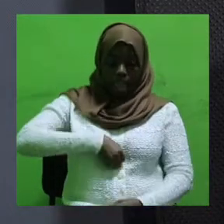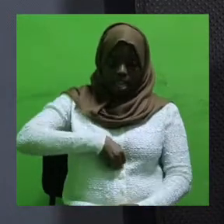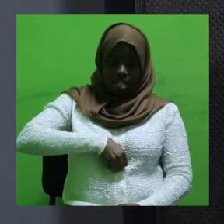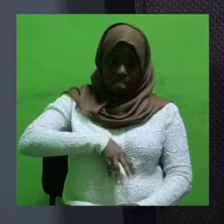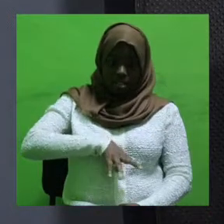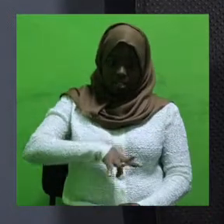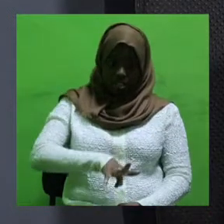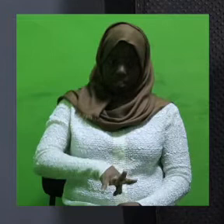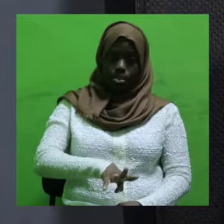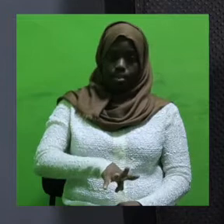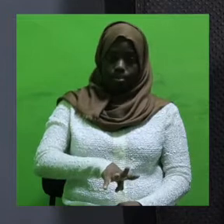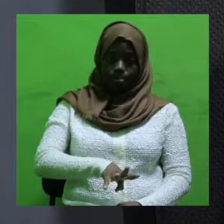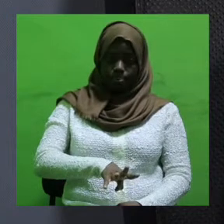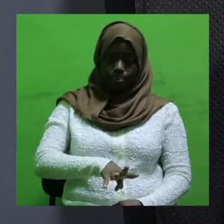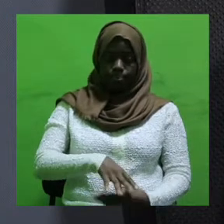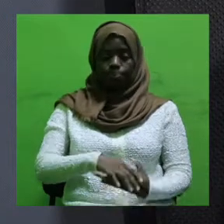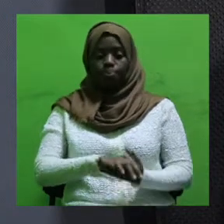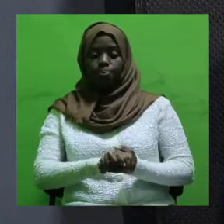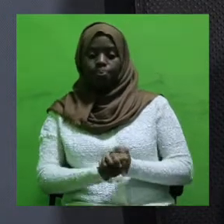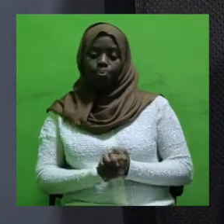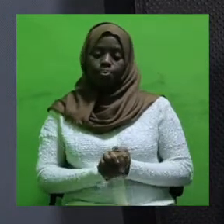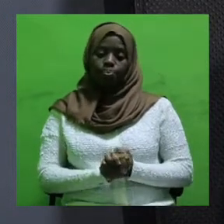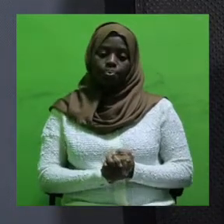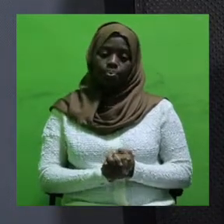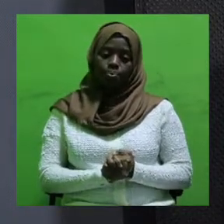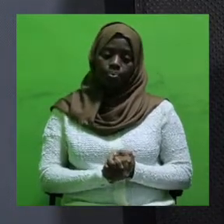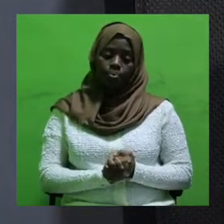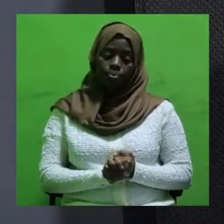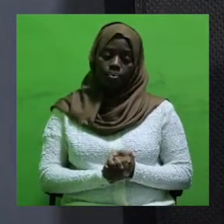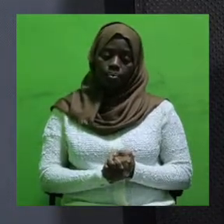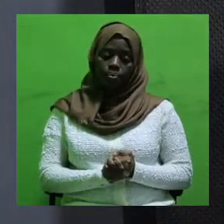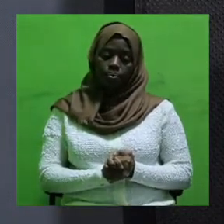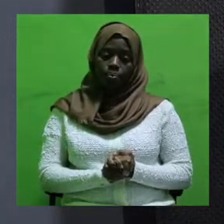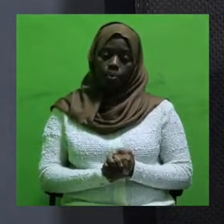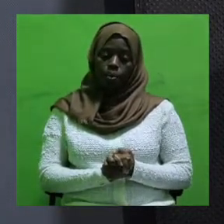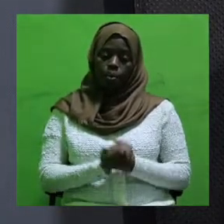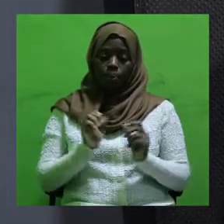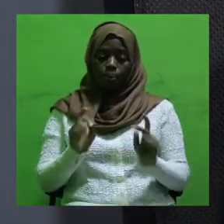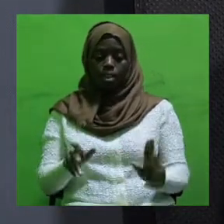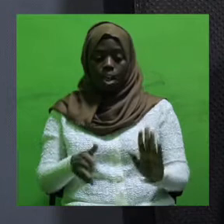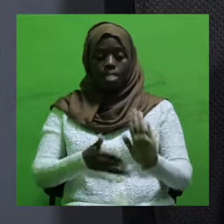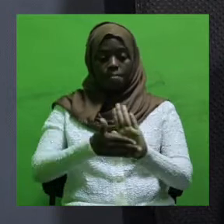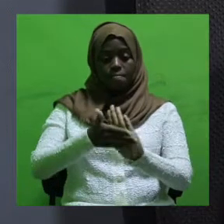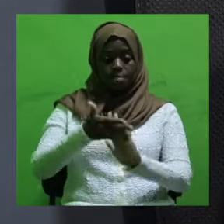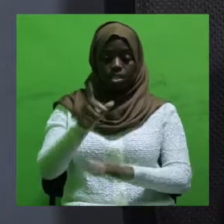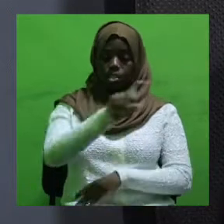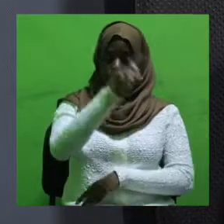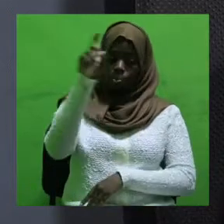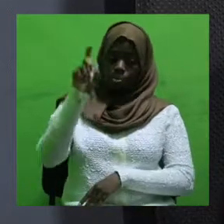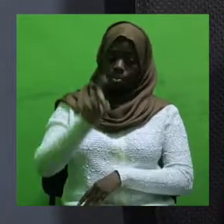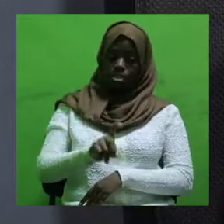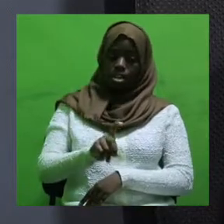main topic today is going to be excretion. So without wasting any time, let's get on with the